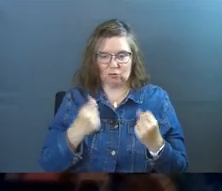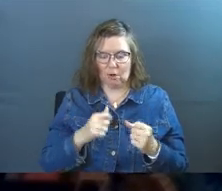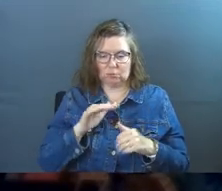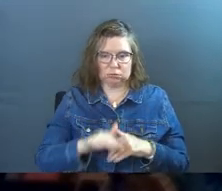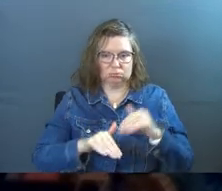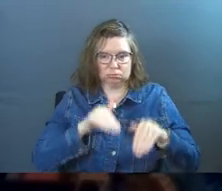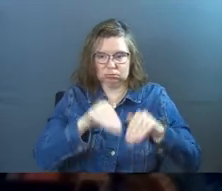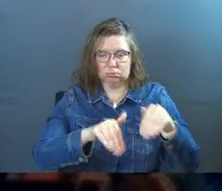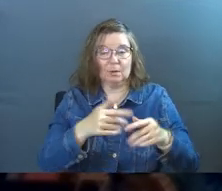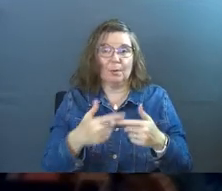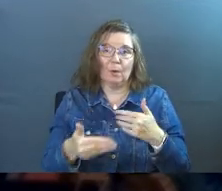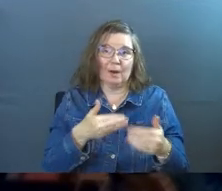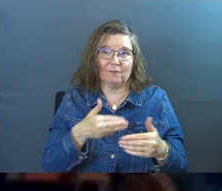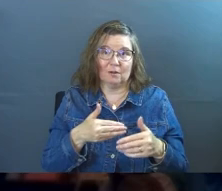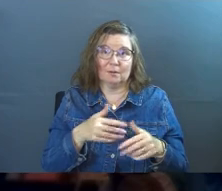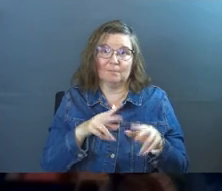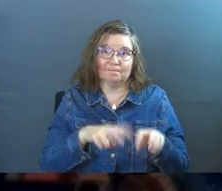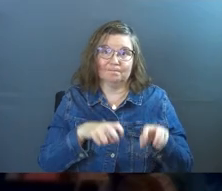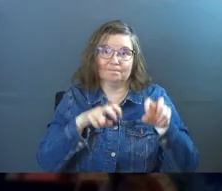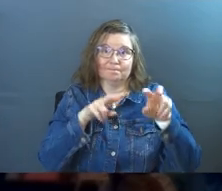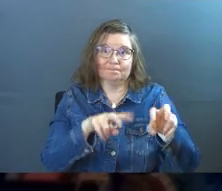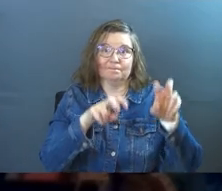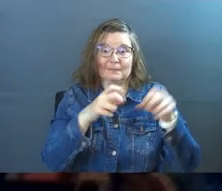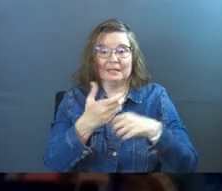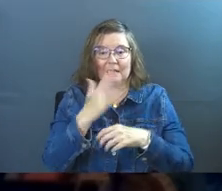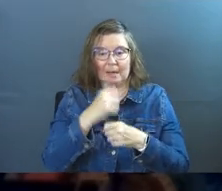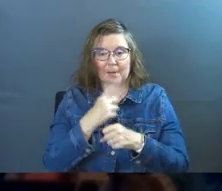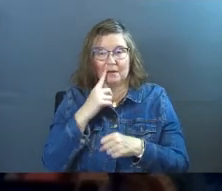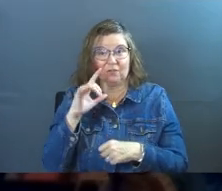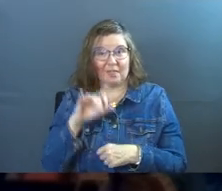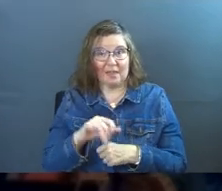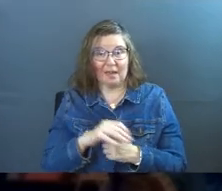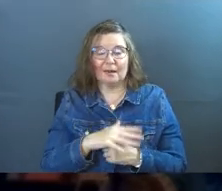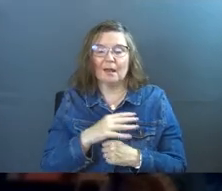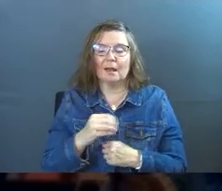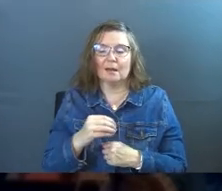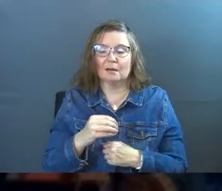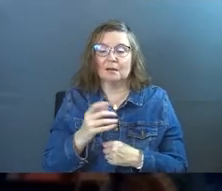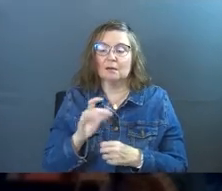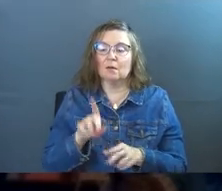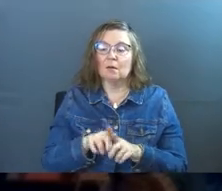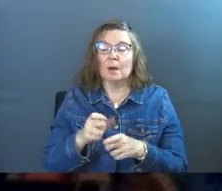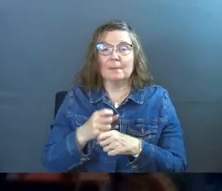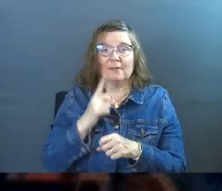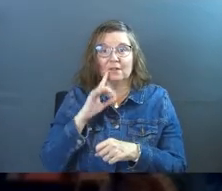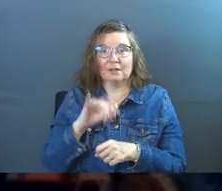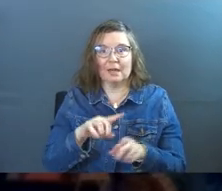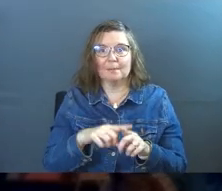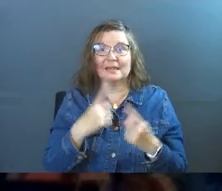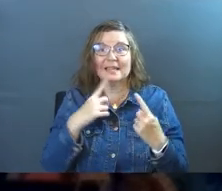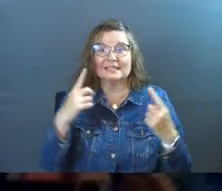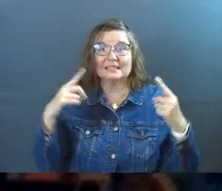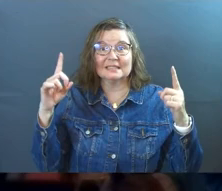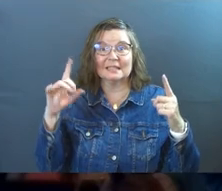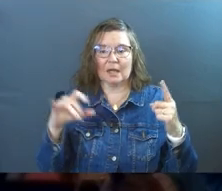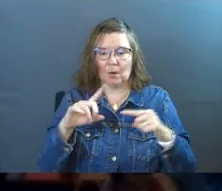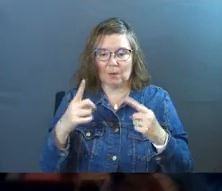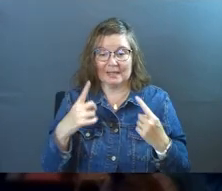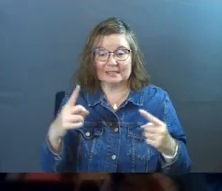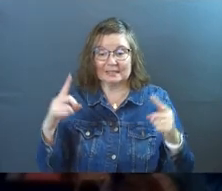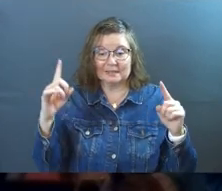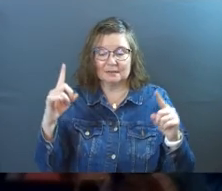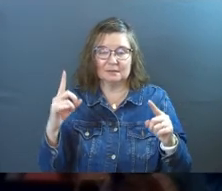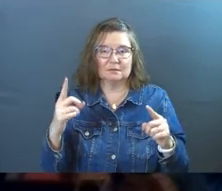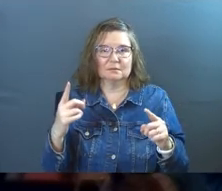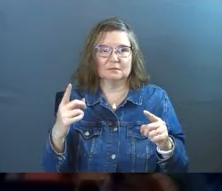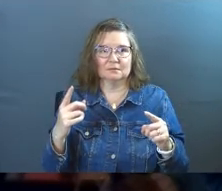that, but whatever. But they do. God made them for it. And not only did he make them for it, but they succeed at it. When they